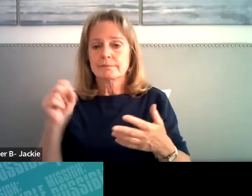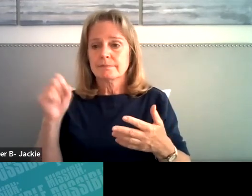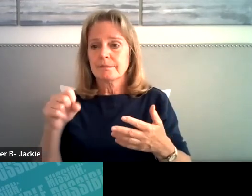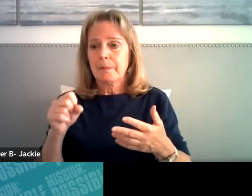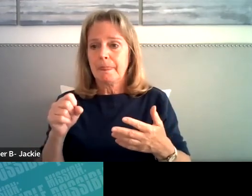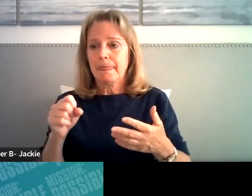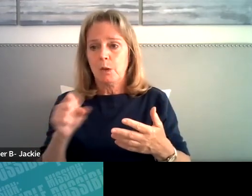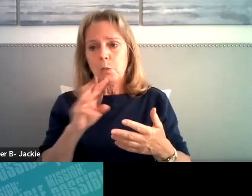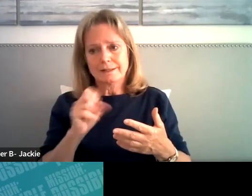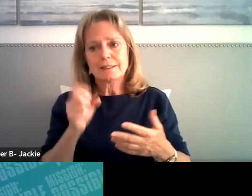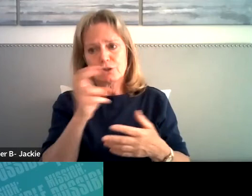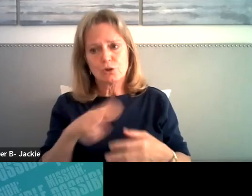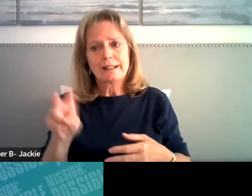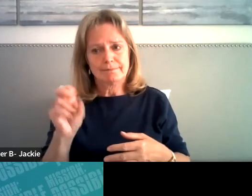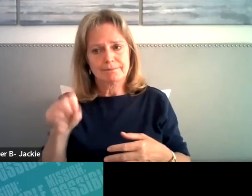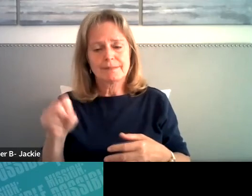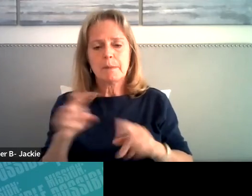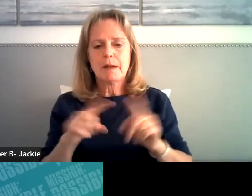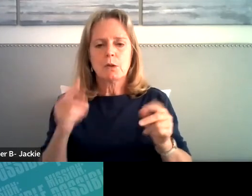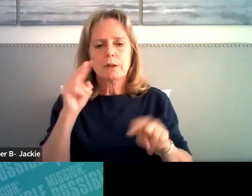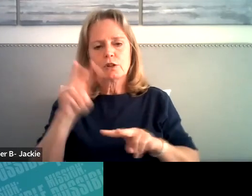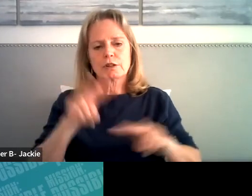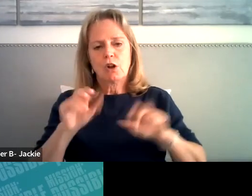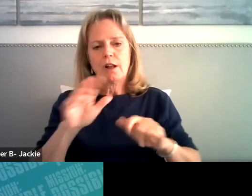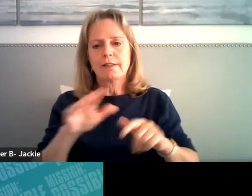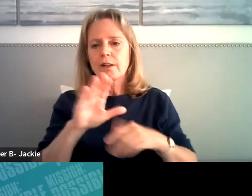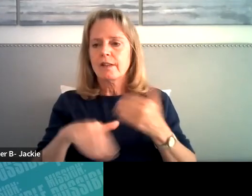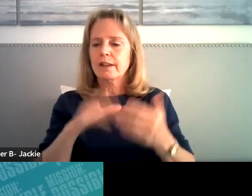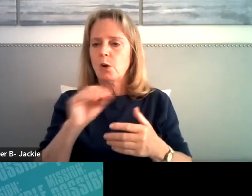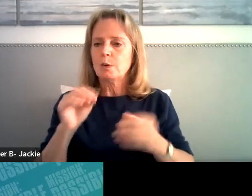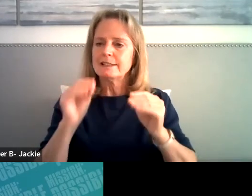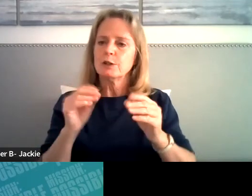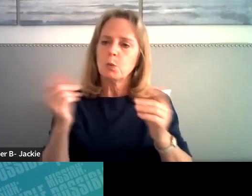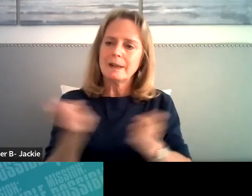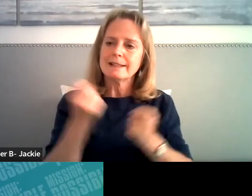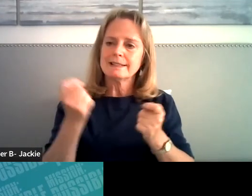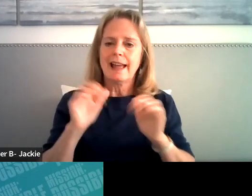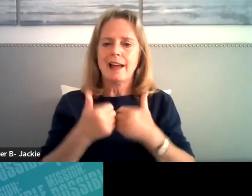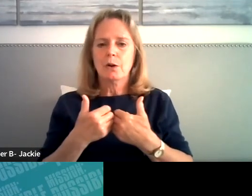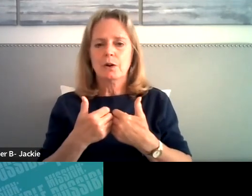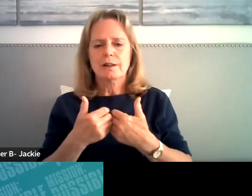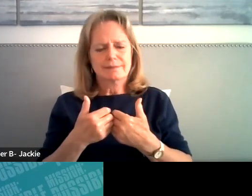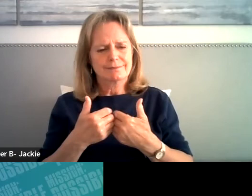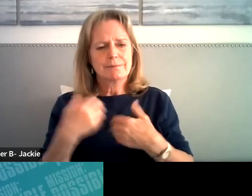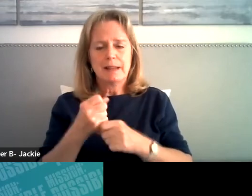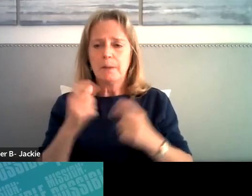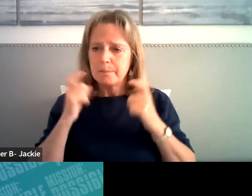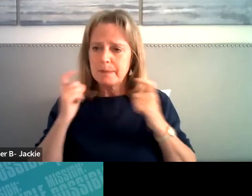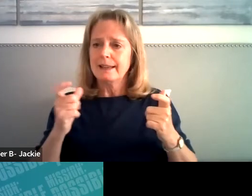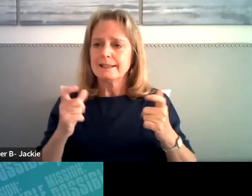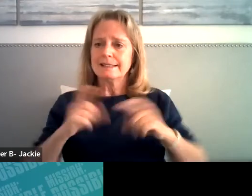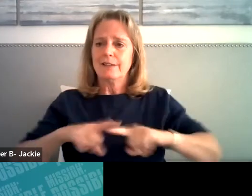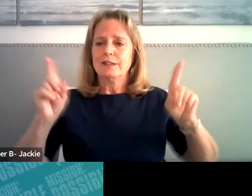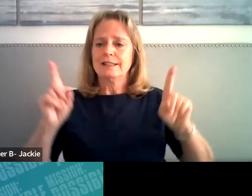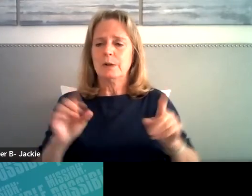a journey, but we looked at all those co-teaching wins and how it made a huge difference and impact our